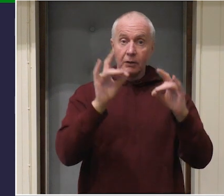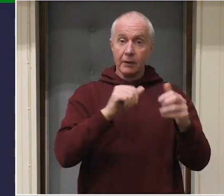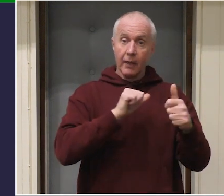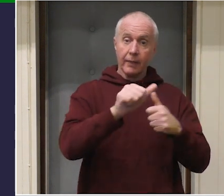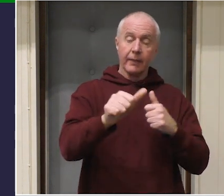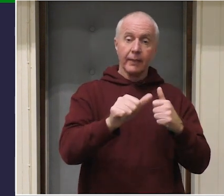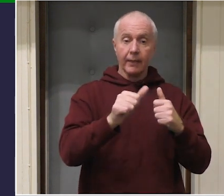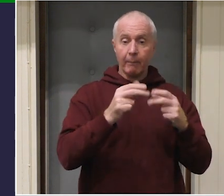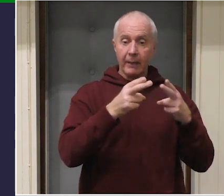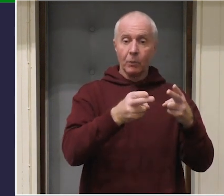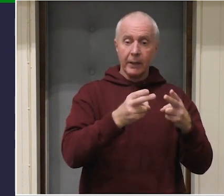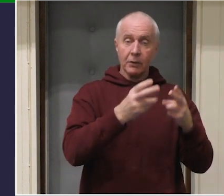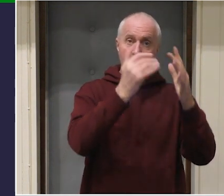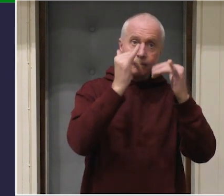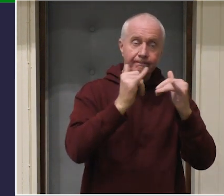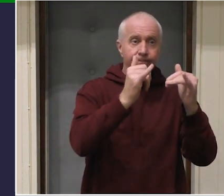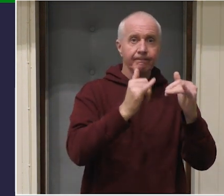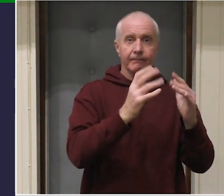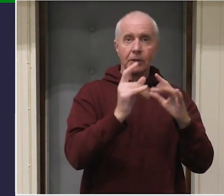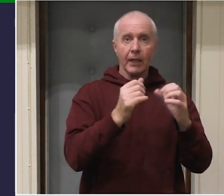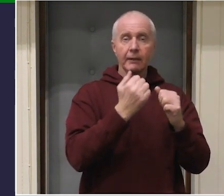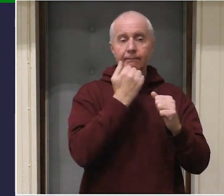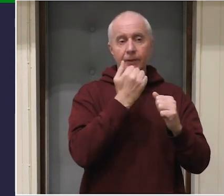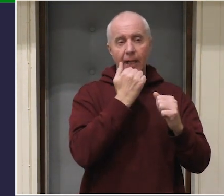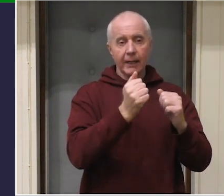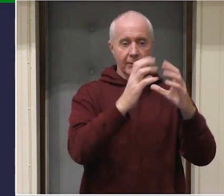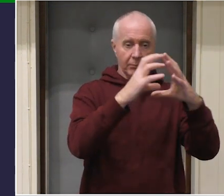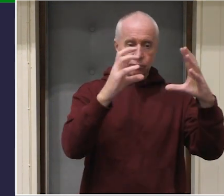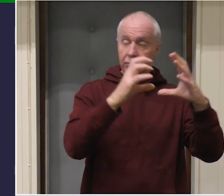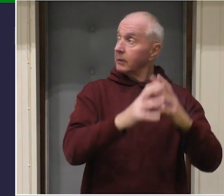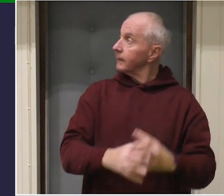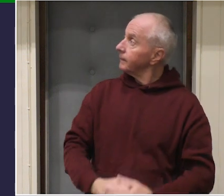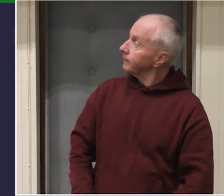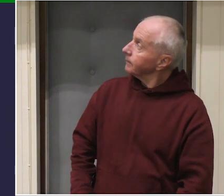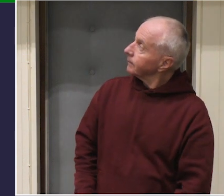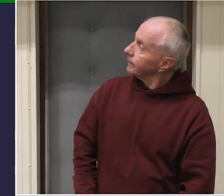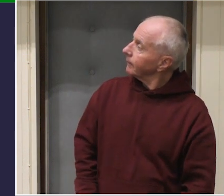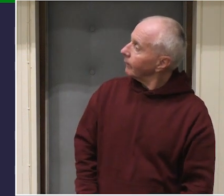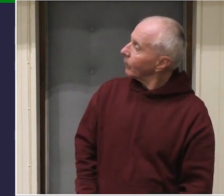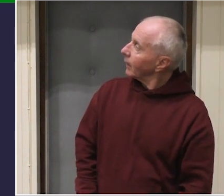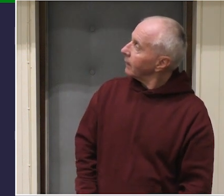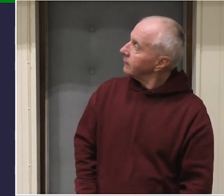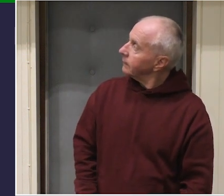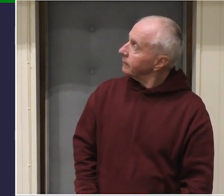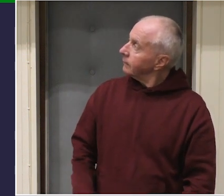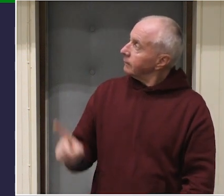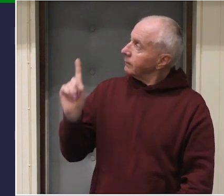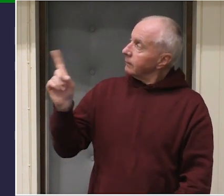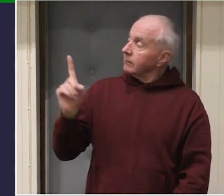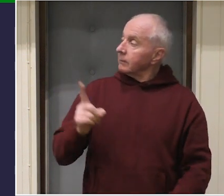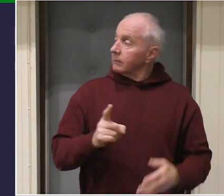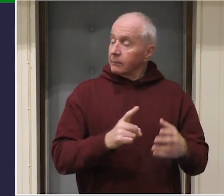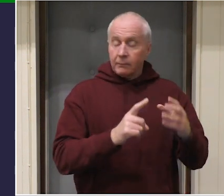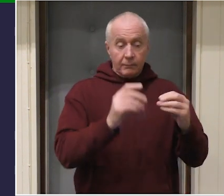properties of normal stars. And there's a third one here. They make all sorts of strange stuff. Characteristic variables are